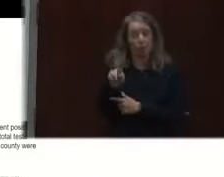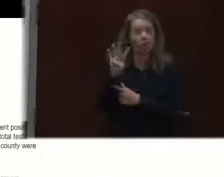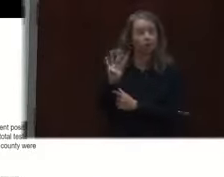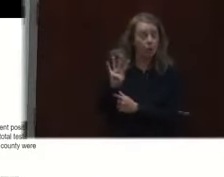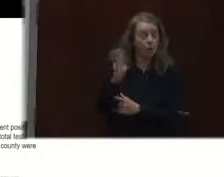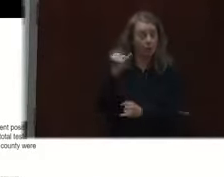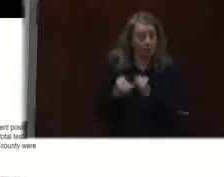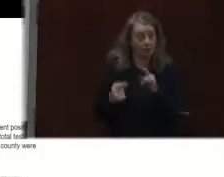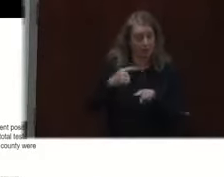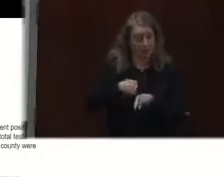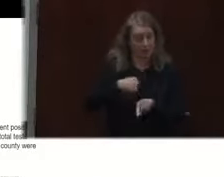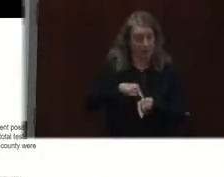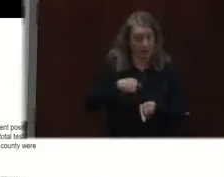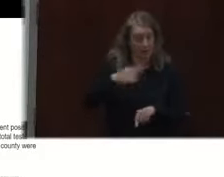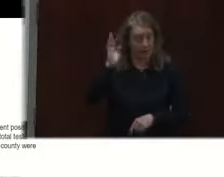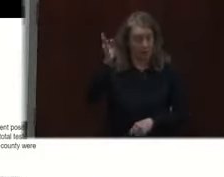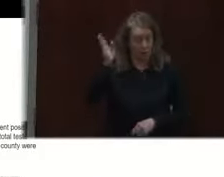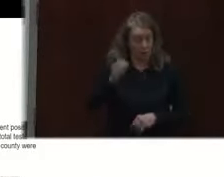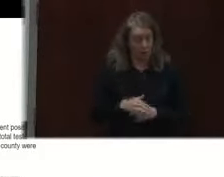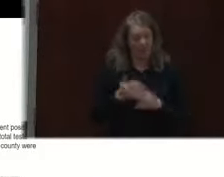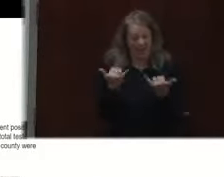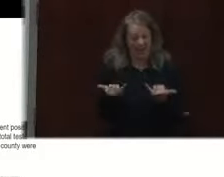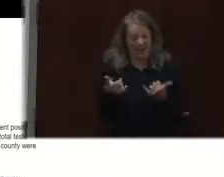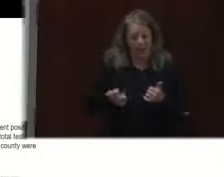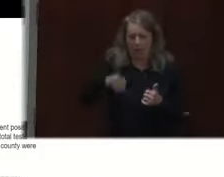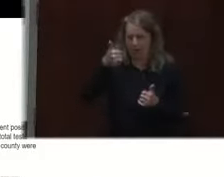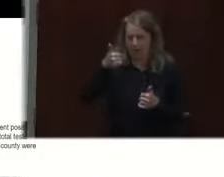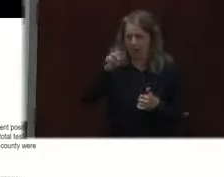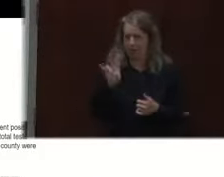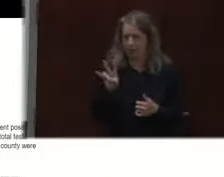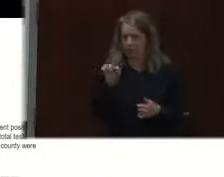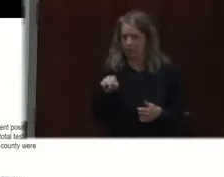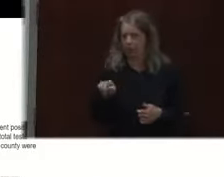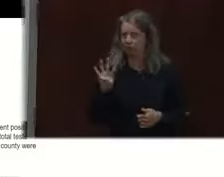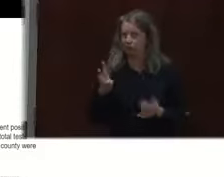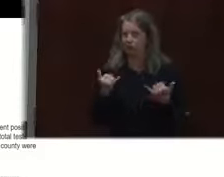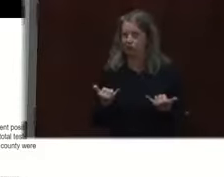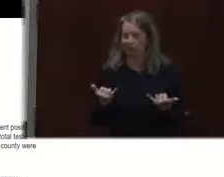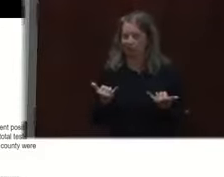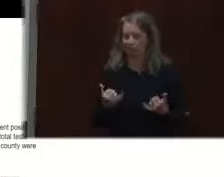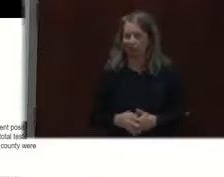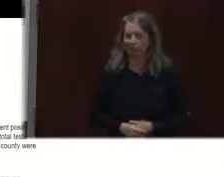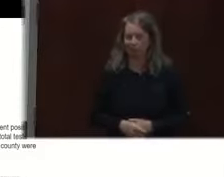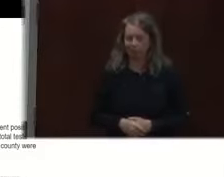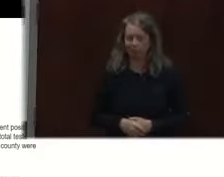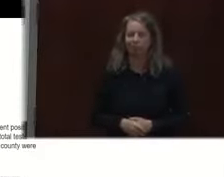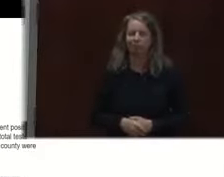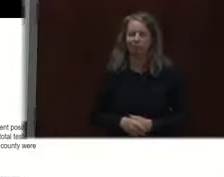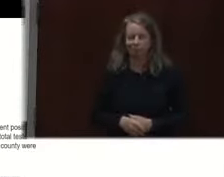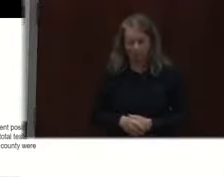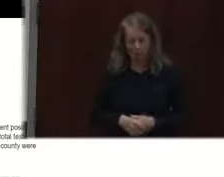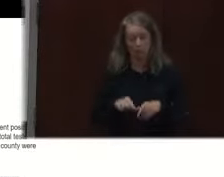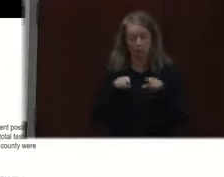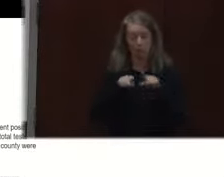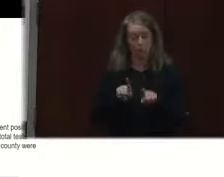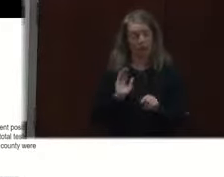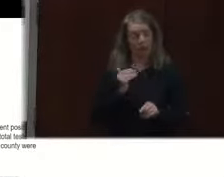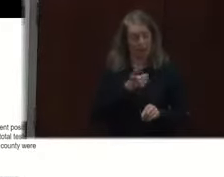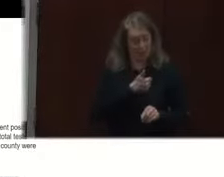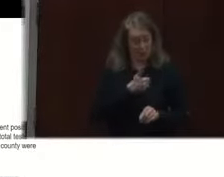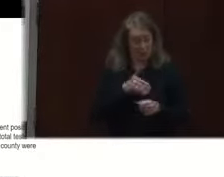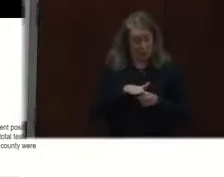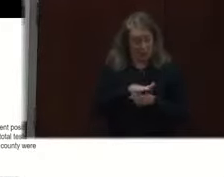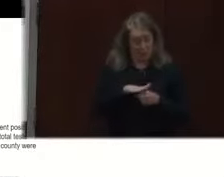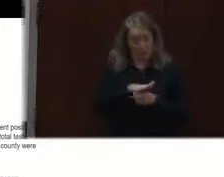last time I spoke to you all to about 7.4% today. And again, while our percent positivity is